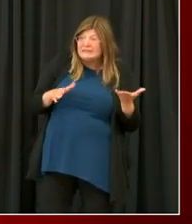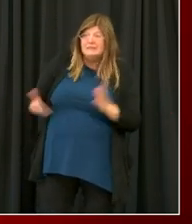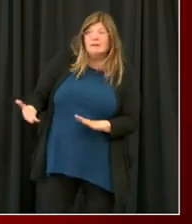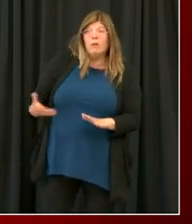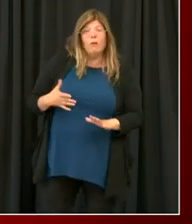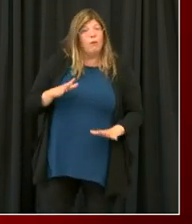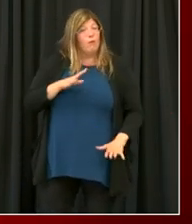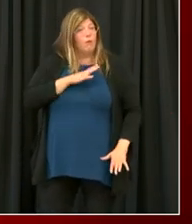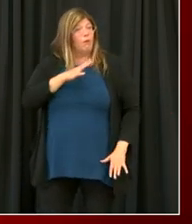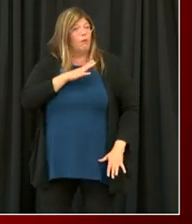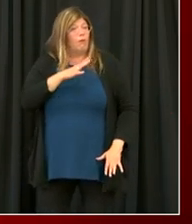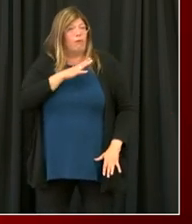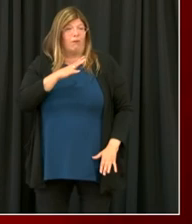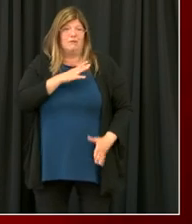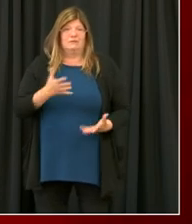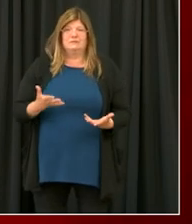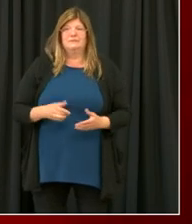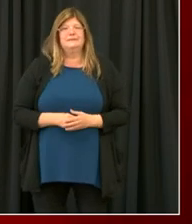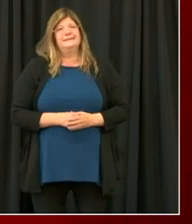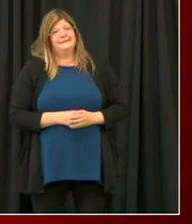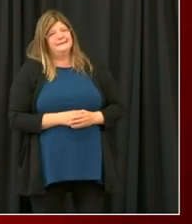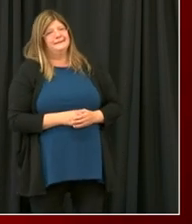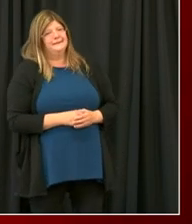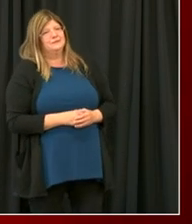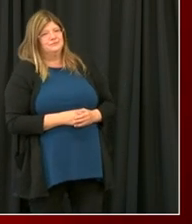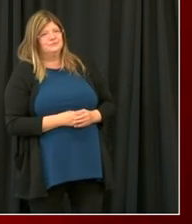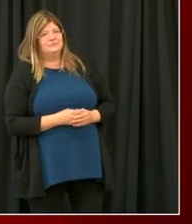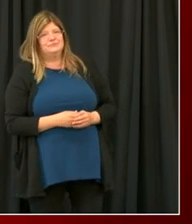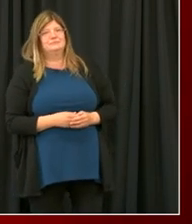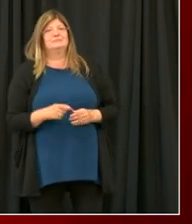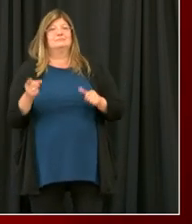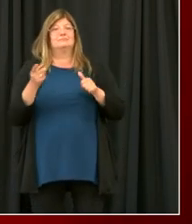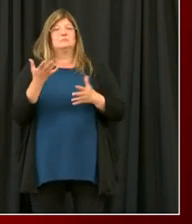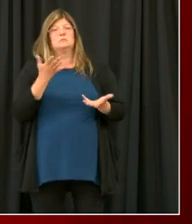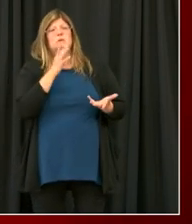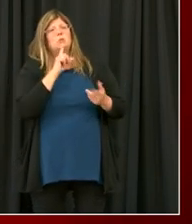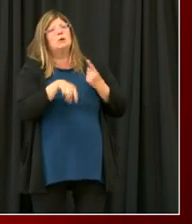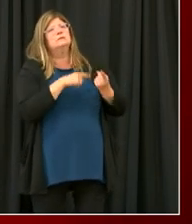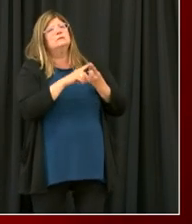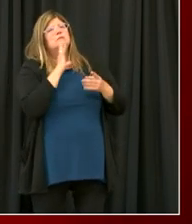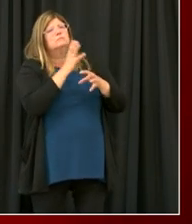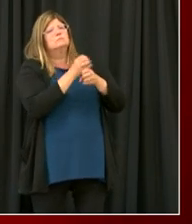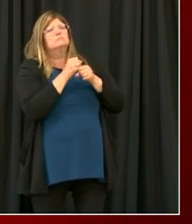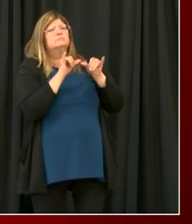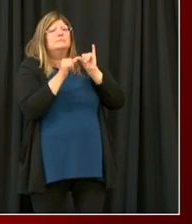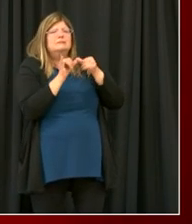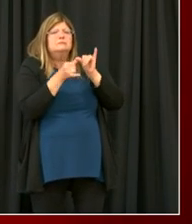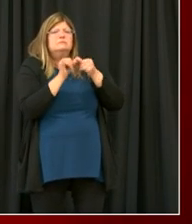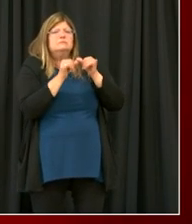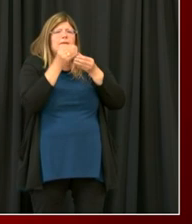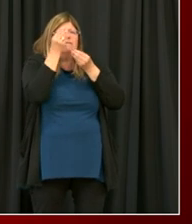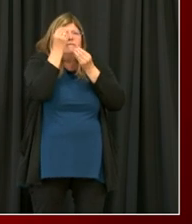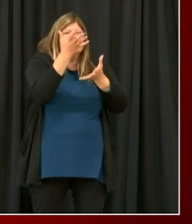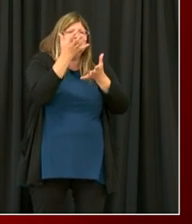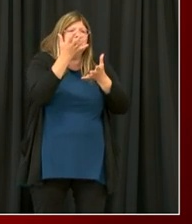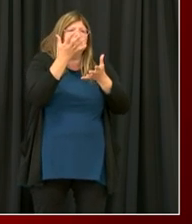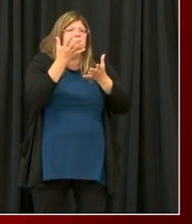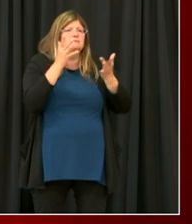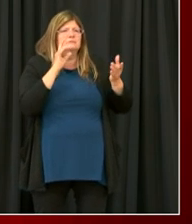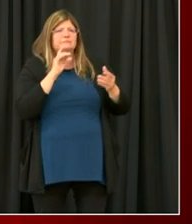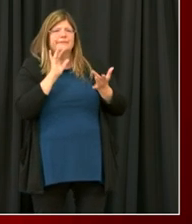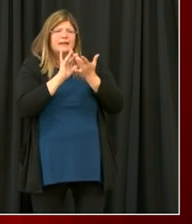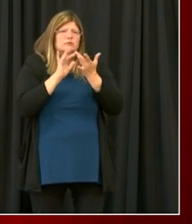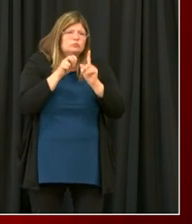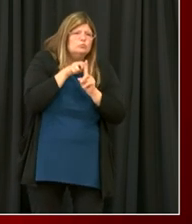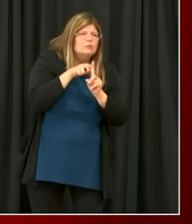Yes. Just to follow up on those metrics, when are we going to get the metrics about contact tracing on the dashboard? We hope